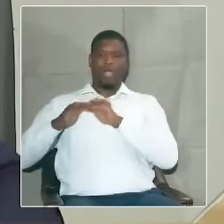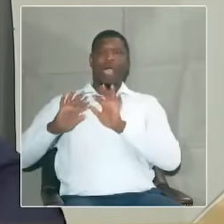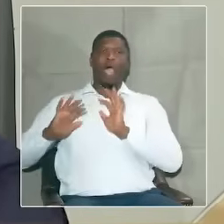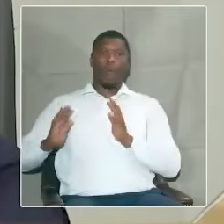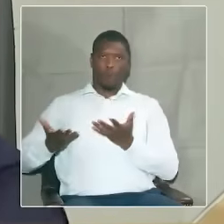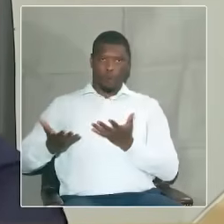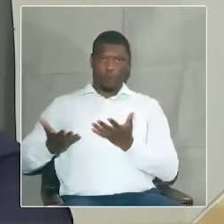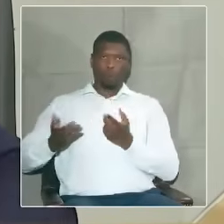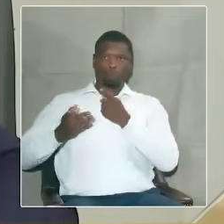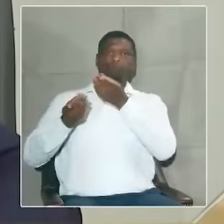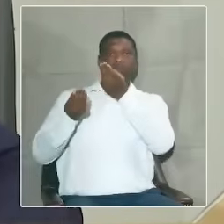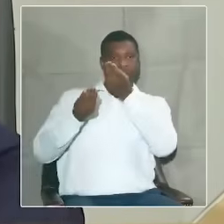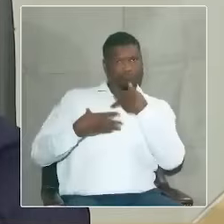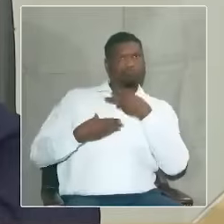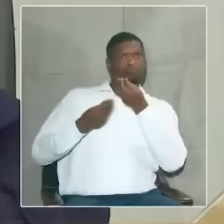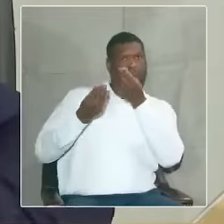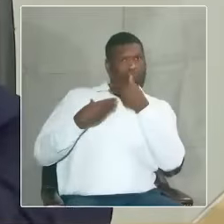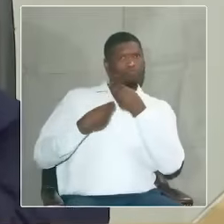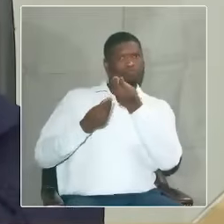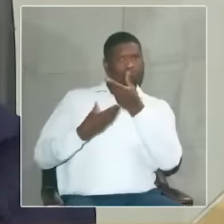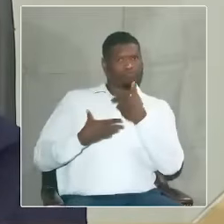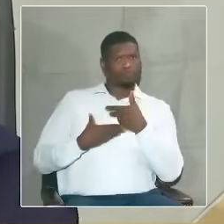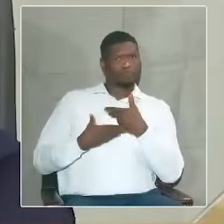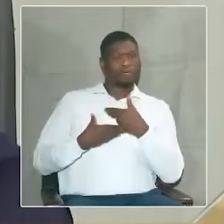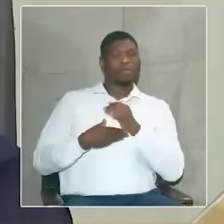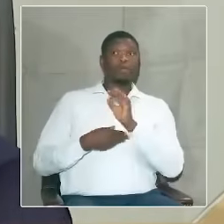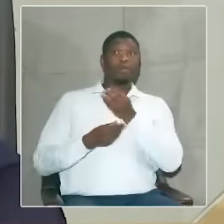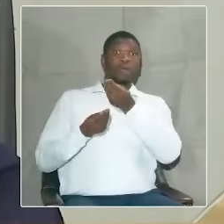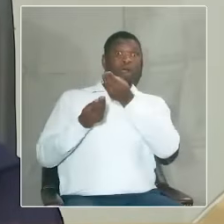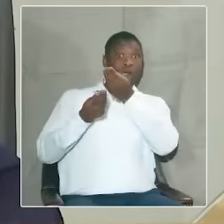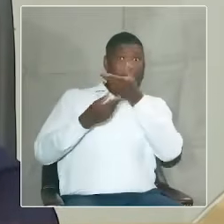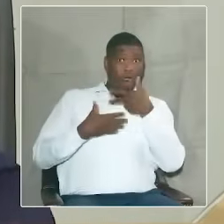in line with the directive